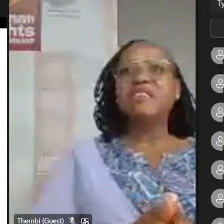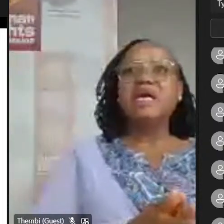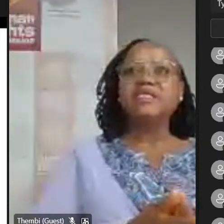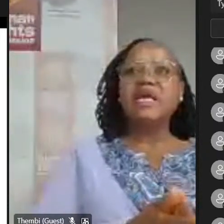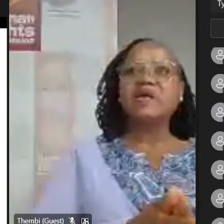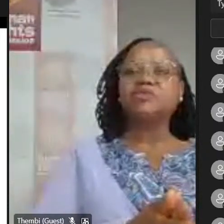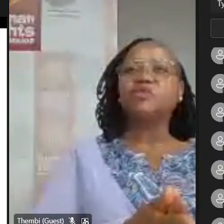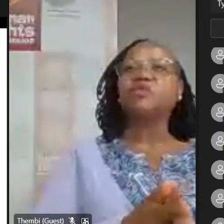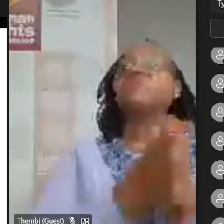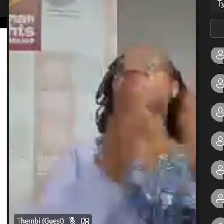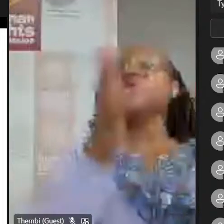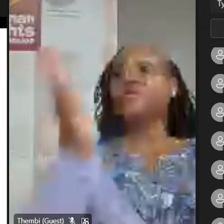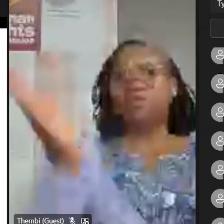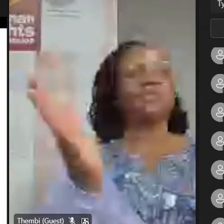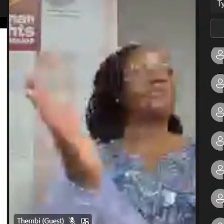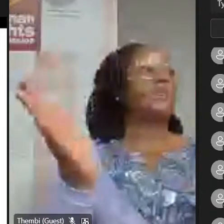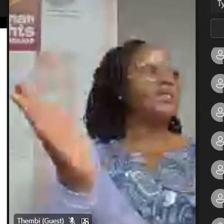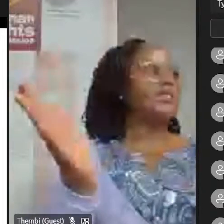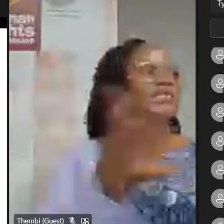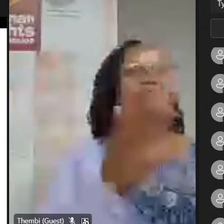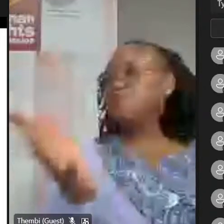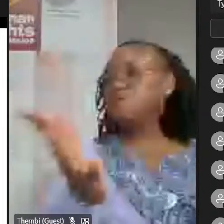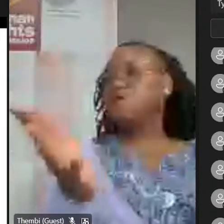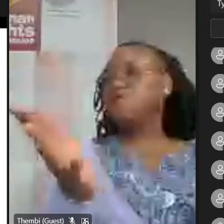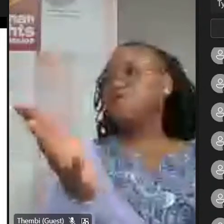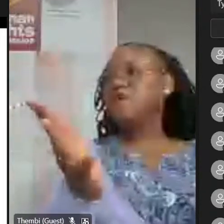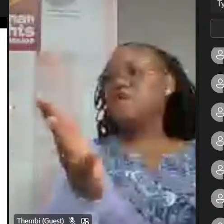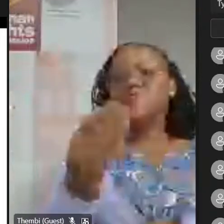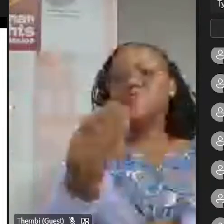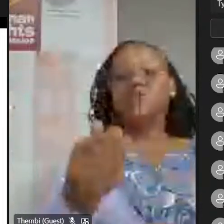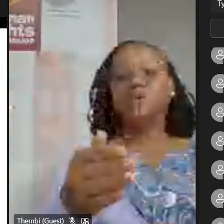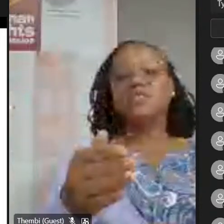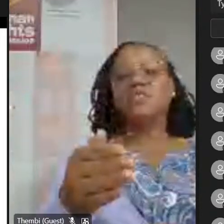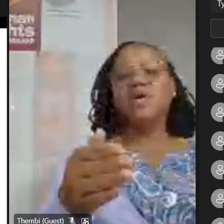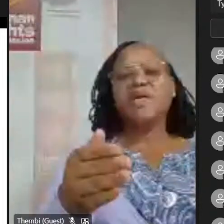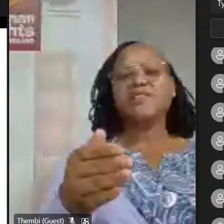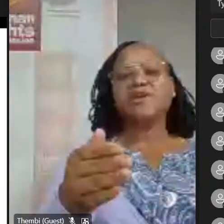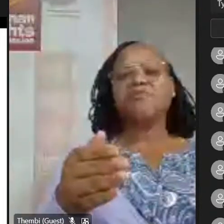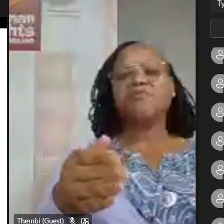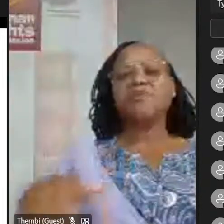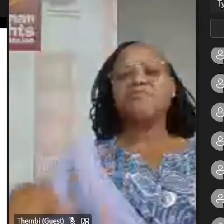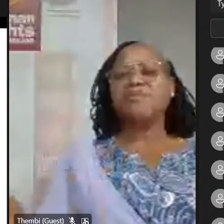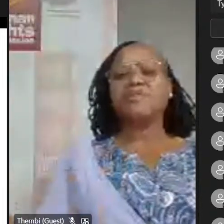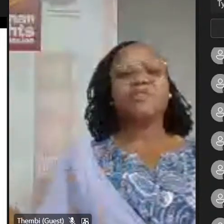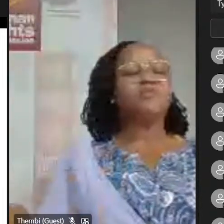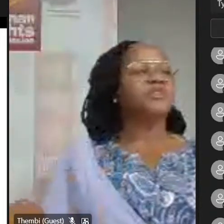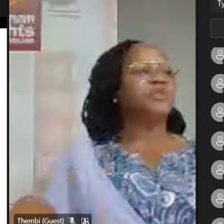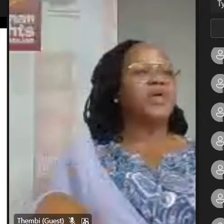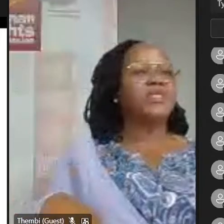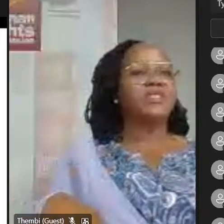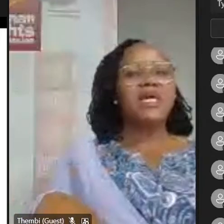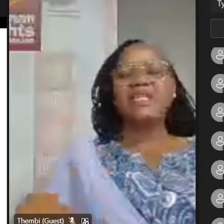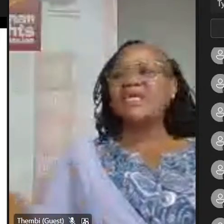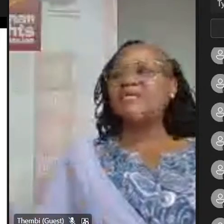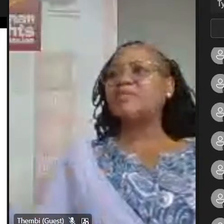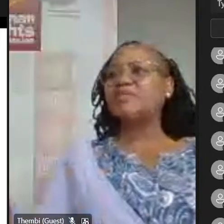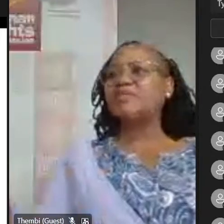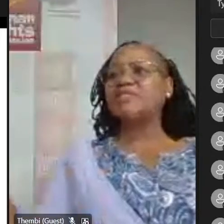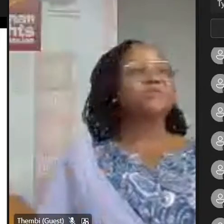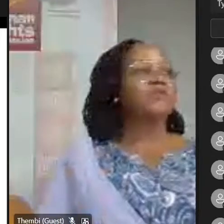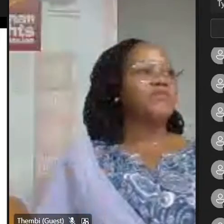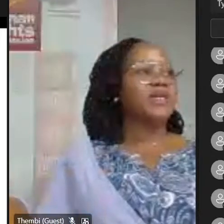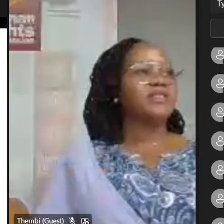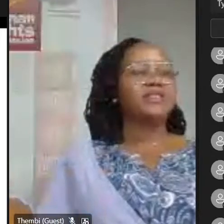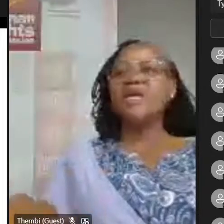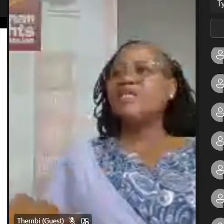the child comes to school washed. That's good enough. If we go as far as now putting prescriptions on what that means in